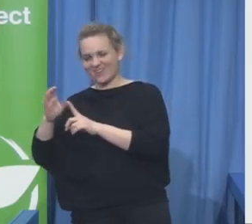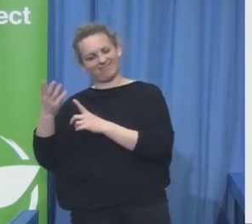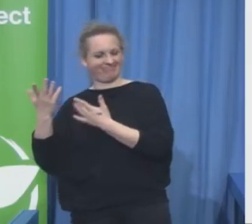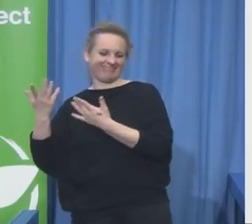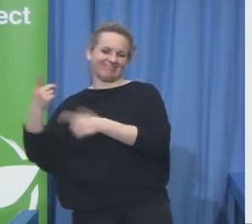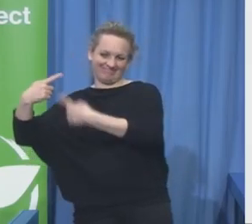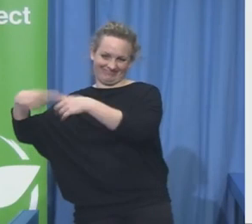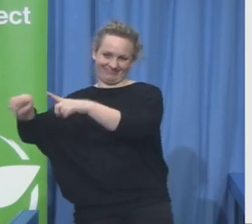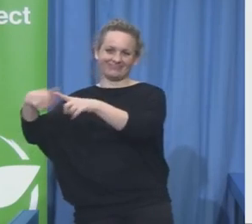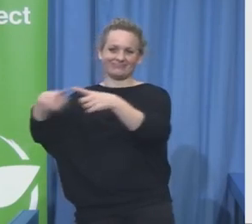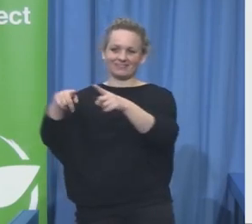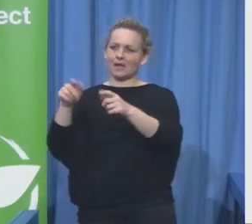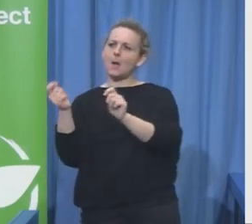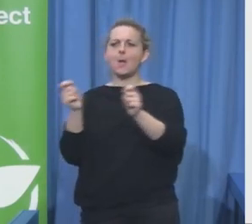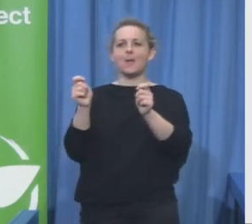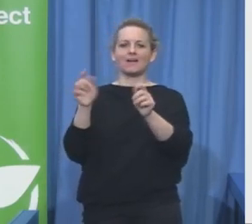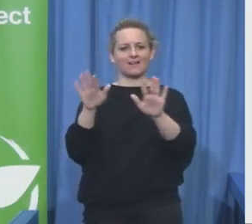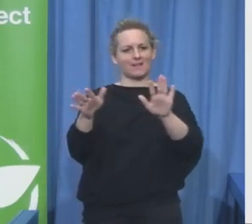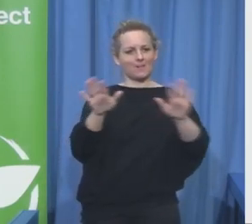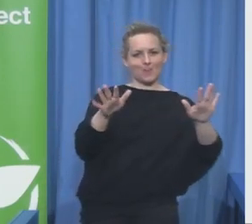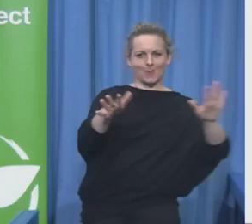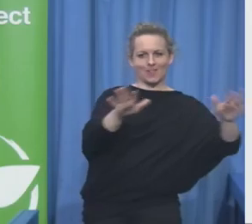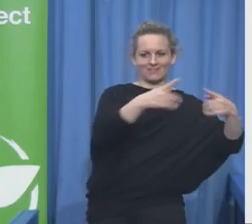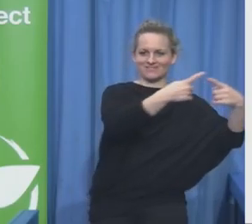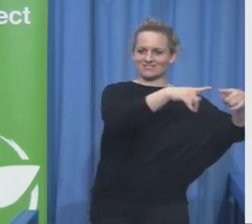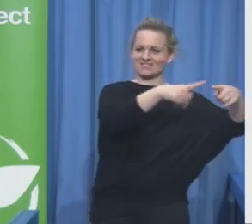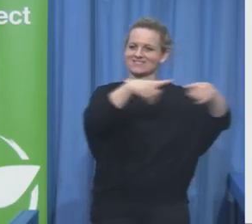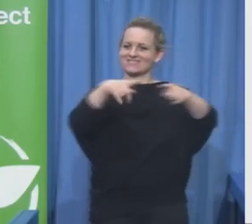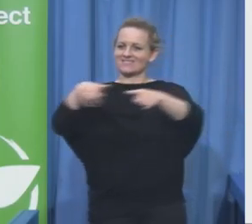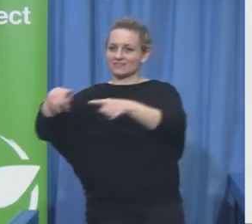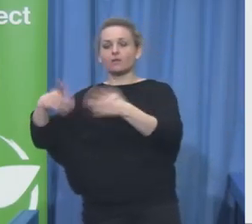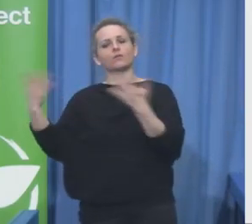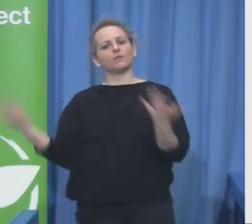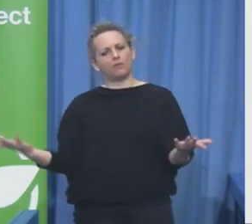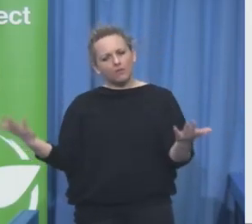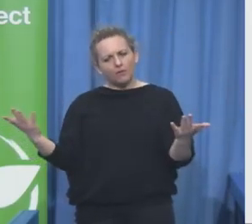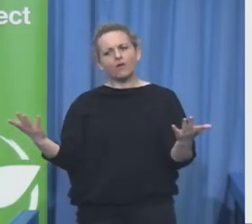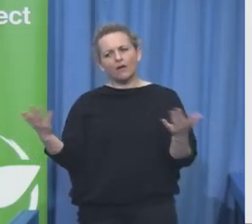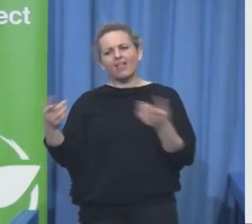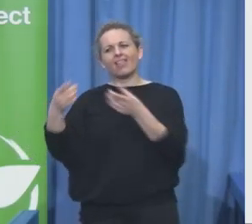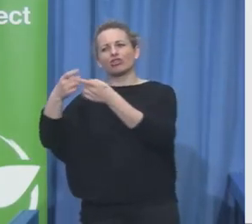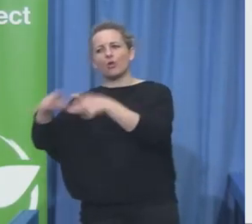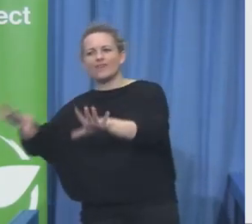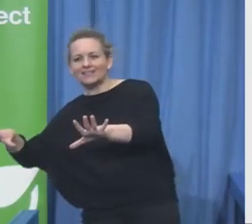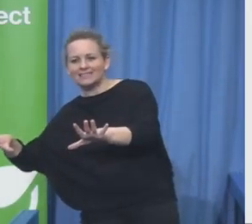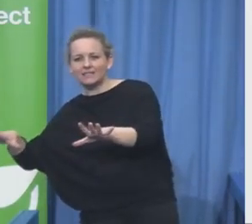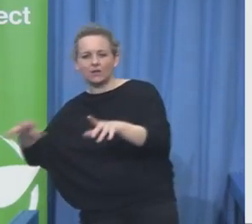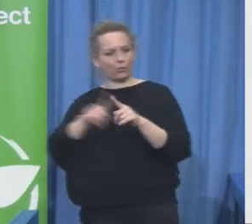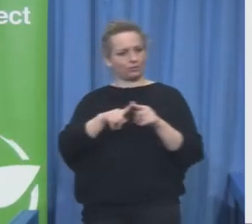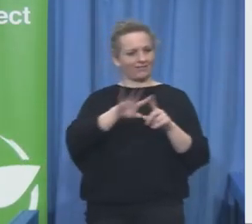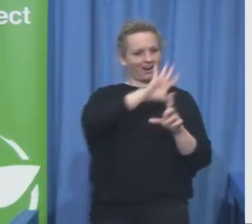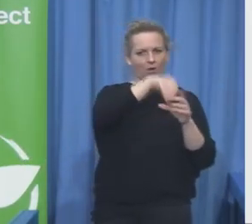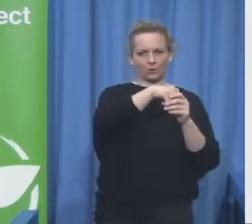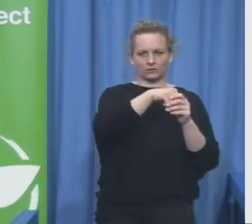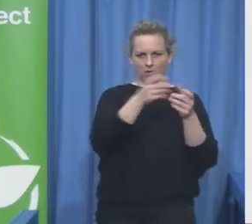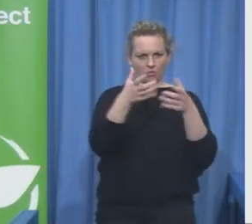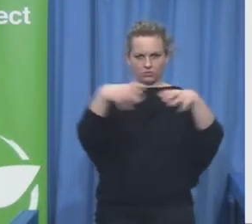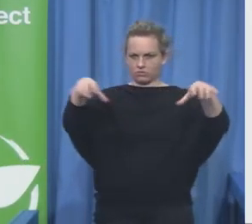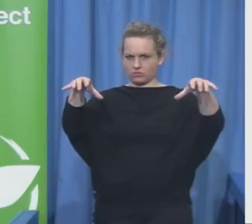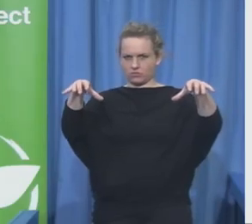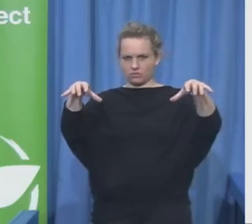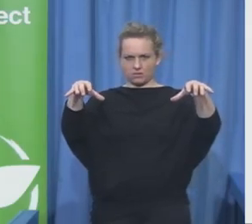we talk about diversity and inclusion, let's understand that diversity is not the end all. Diversity is inviting